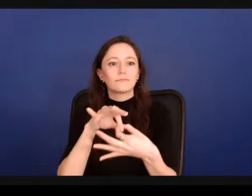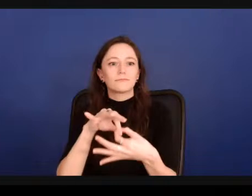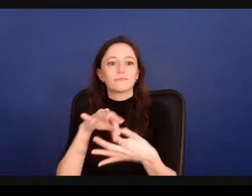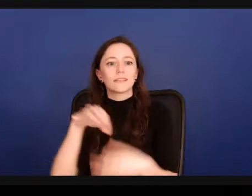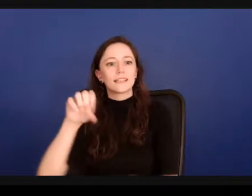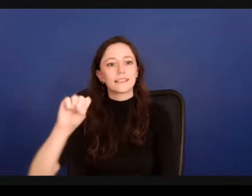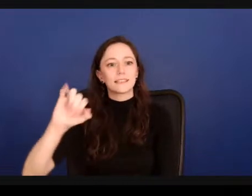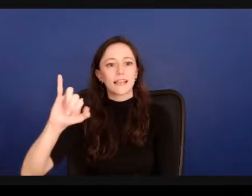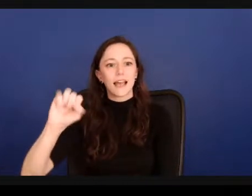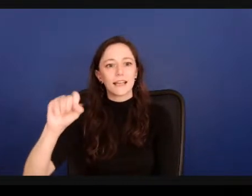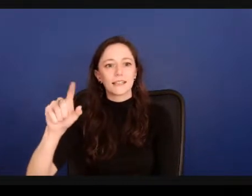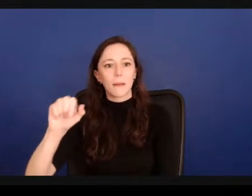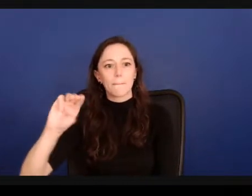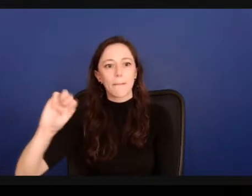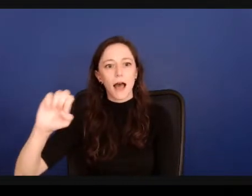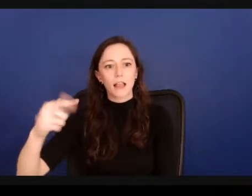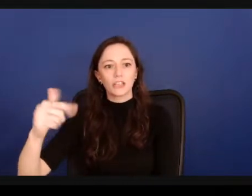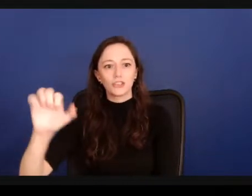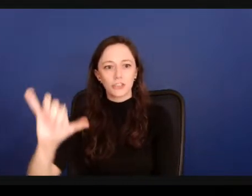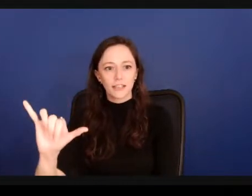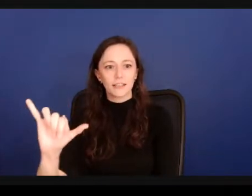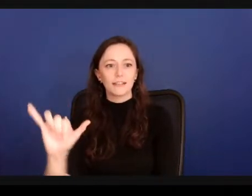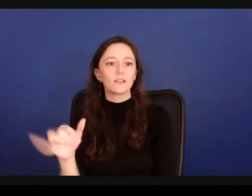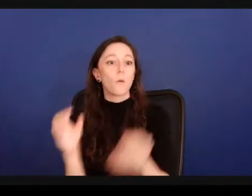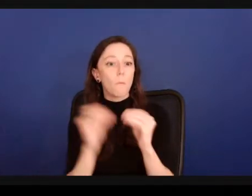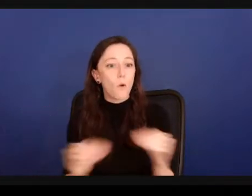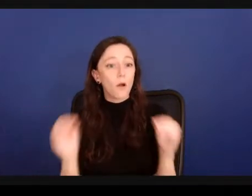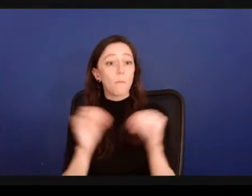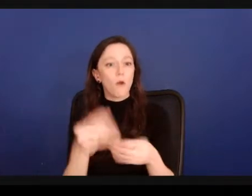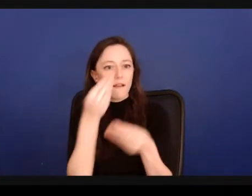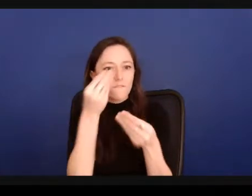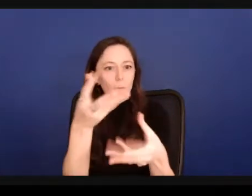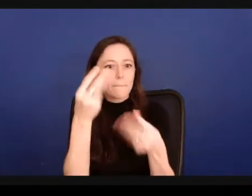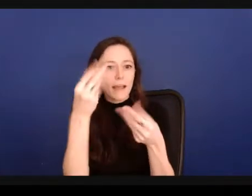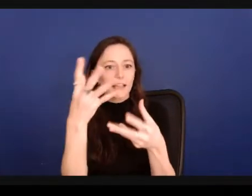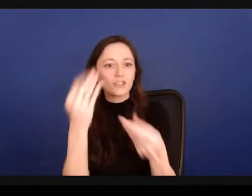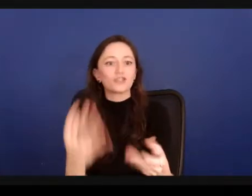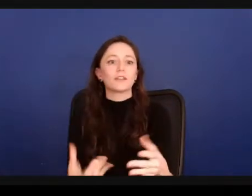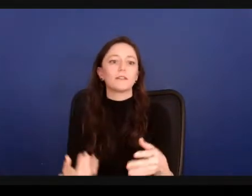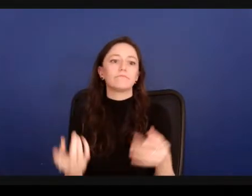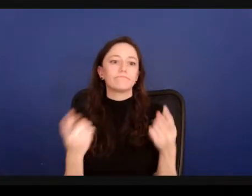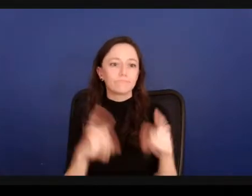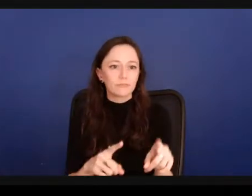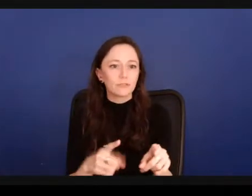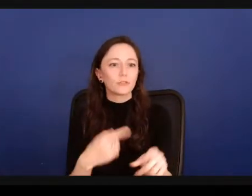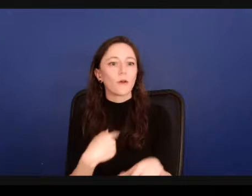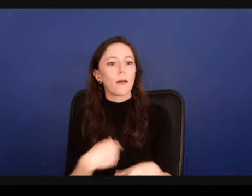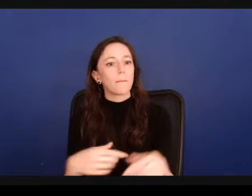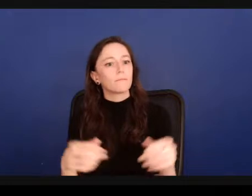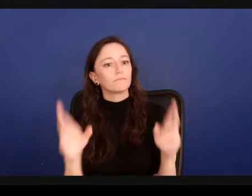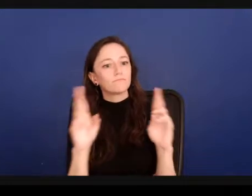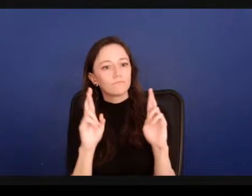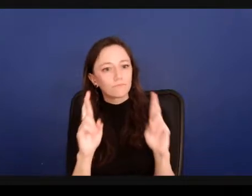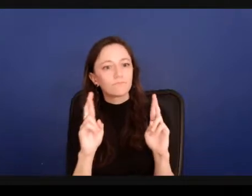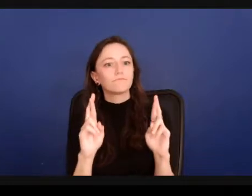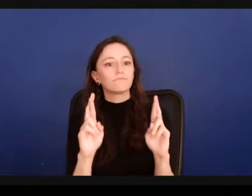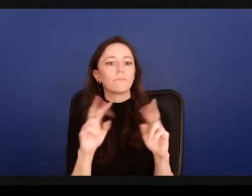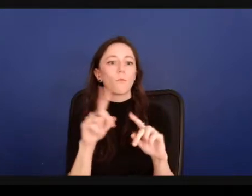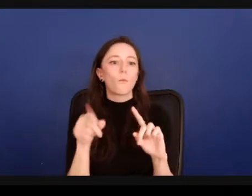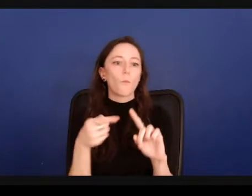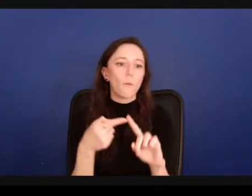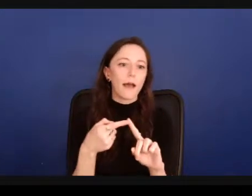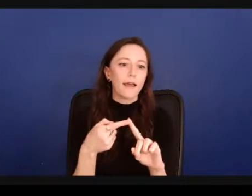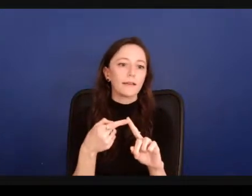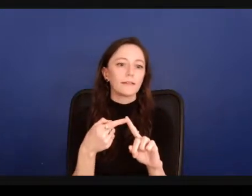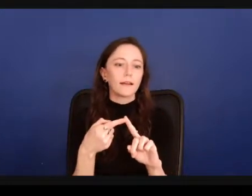to see the little bit more and more info come out, and I'm hoping that when the Bahala talks happen and the After Dark and the